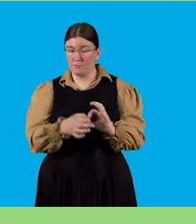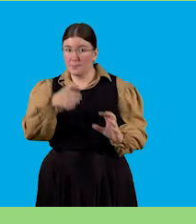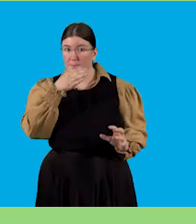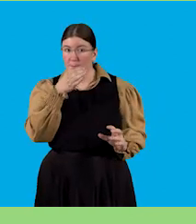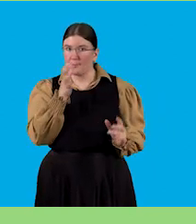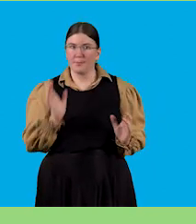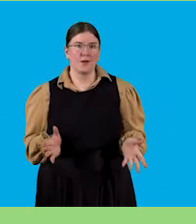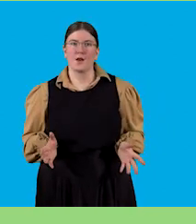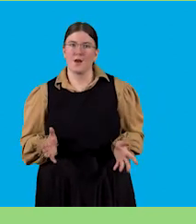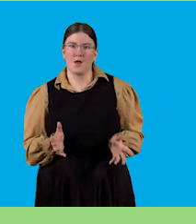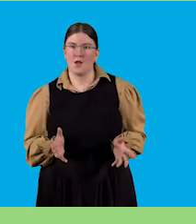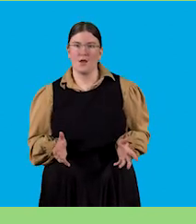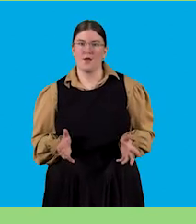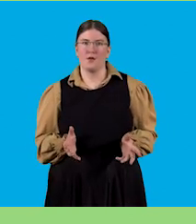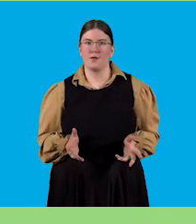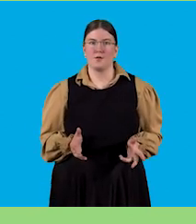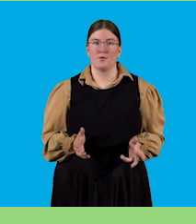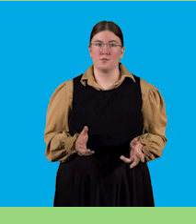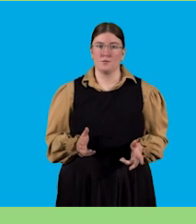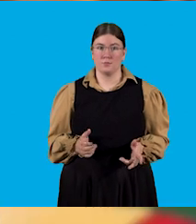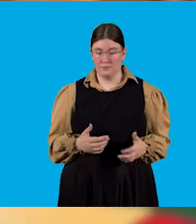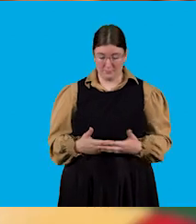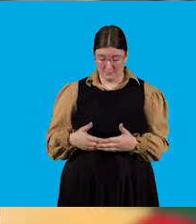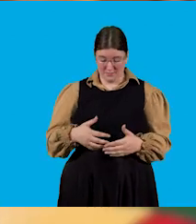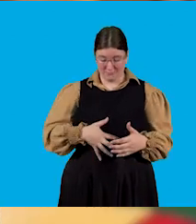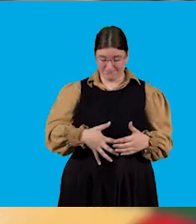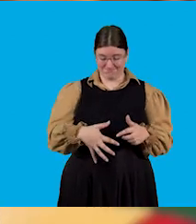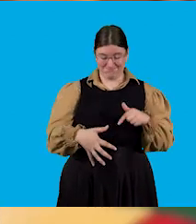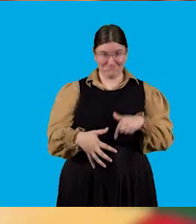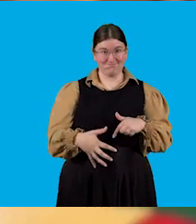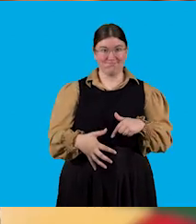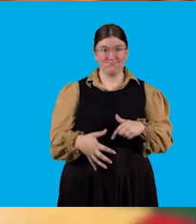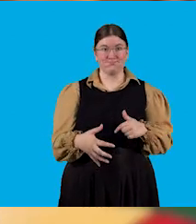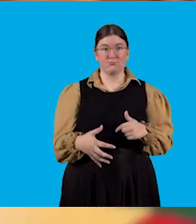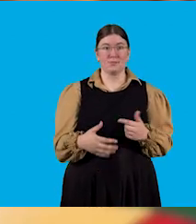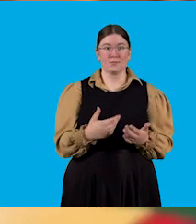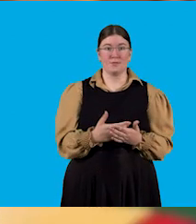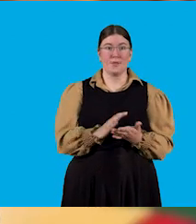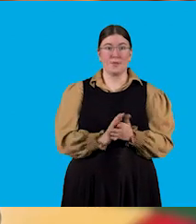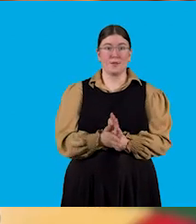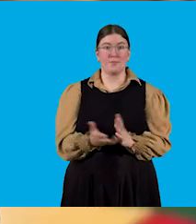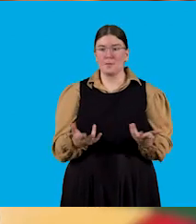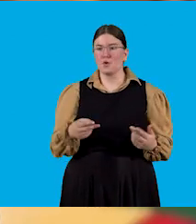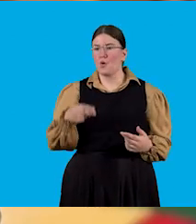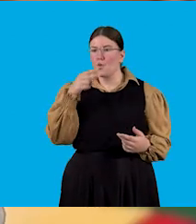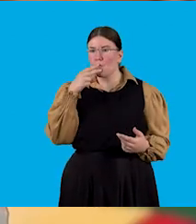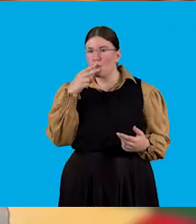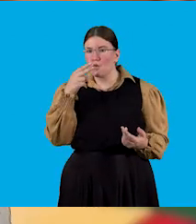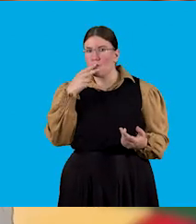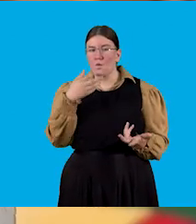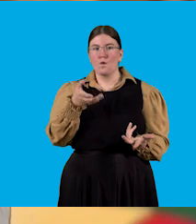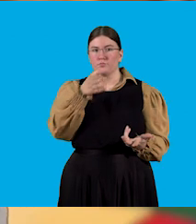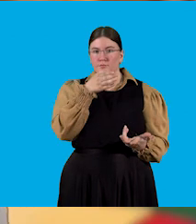And this is not only related to alcohol, like birth defects in an unborn baby. So if